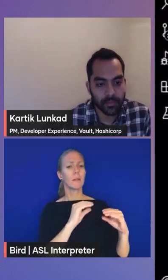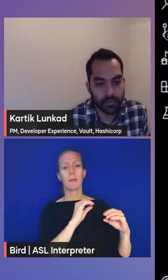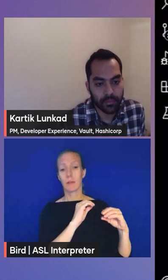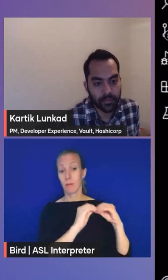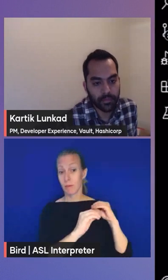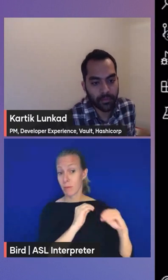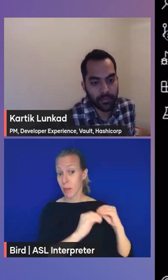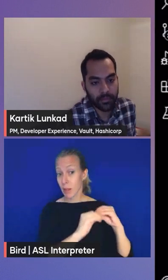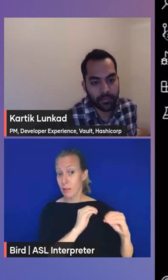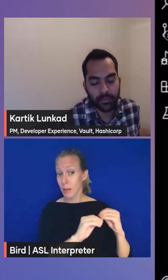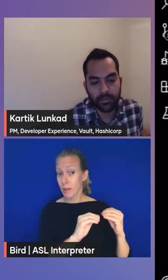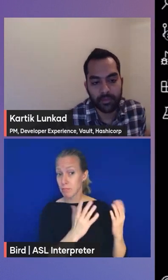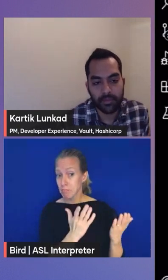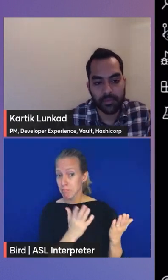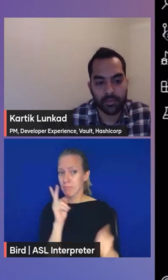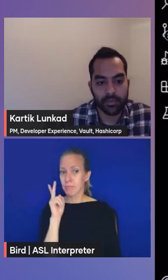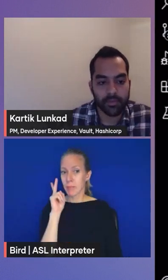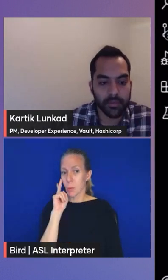that